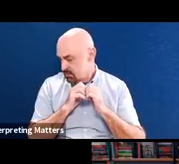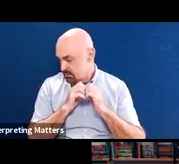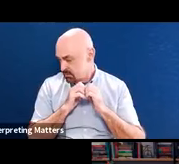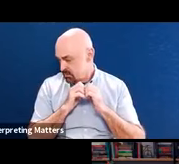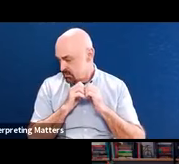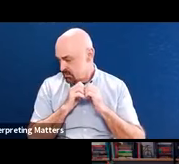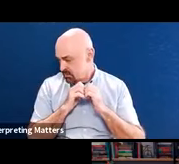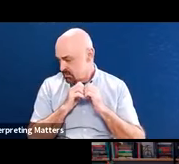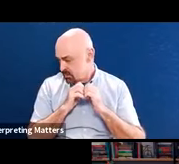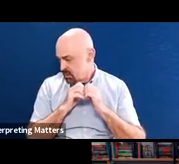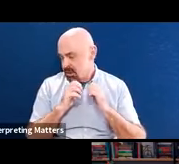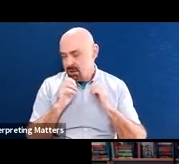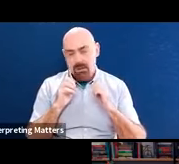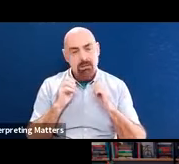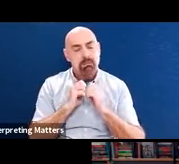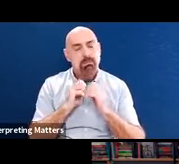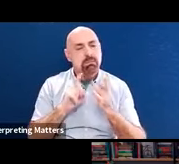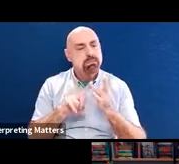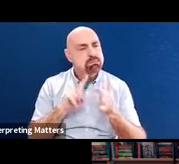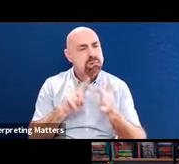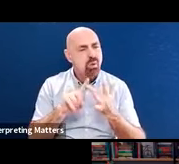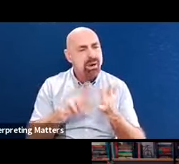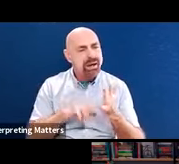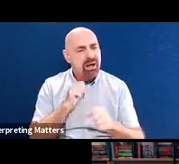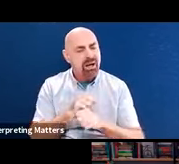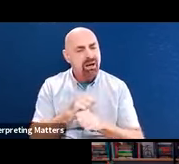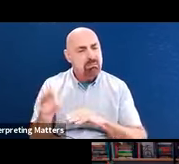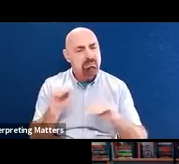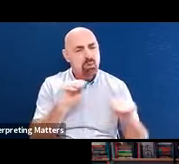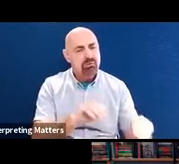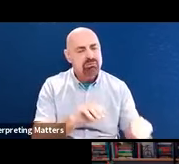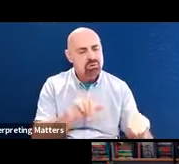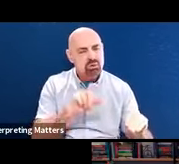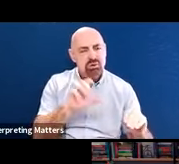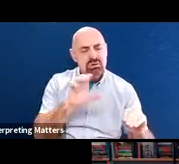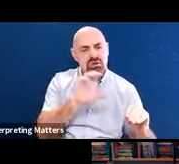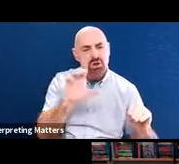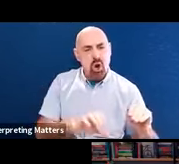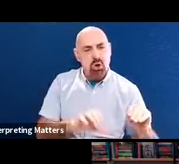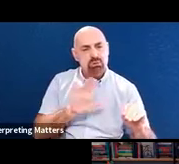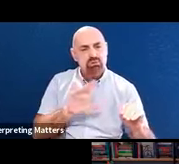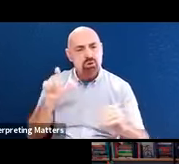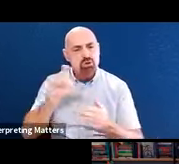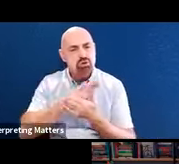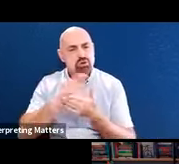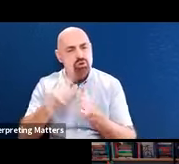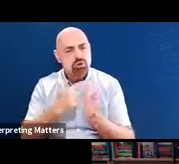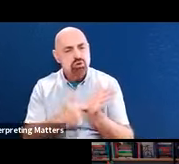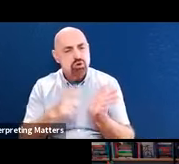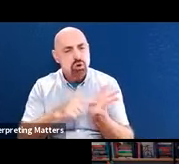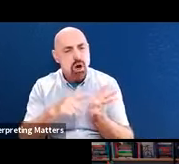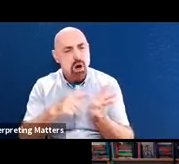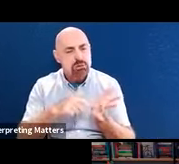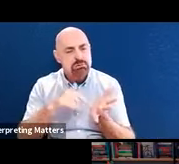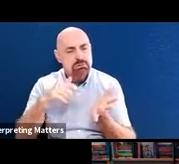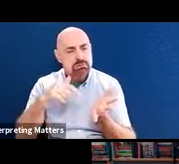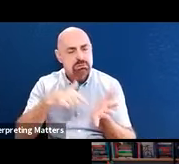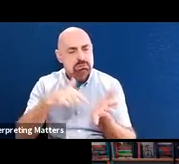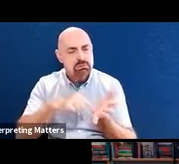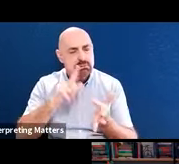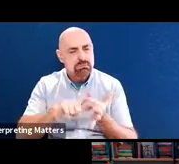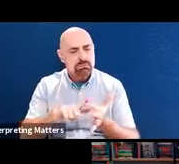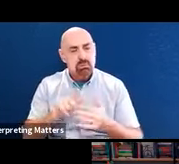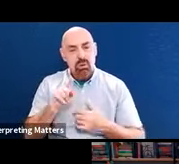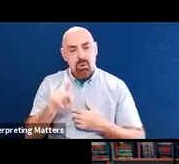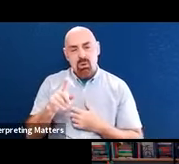HQ to Chicago? Is it non-unionized labor tax, or is it also by exploring the former